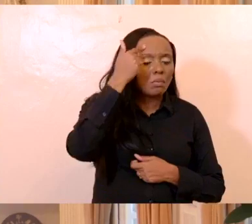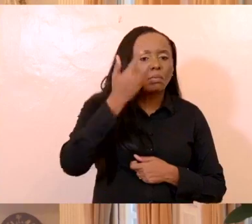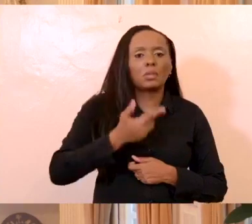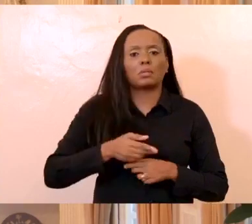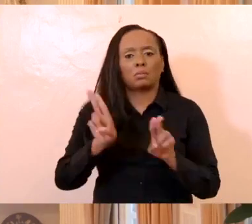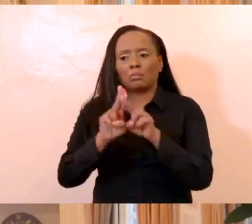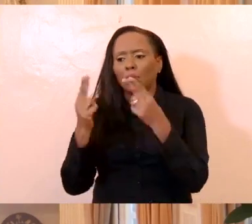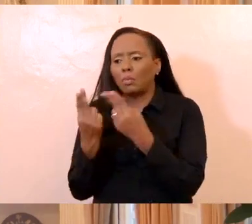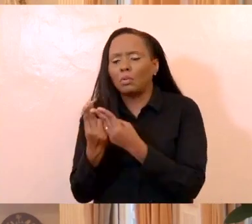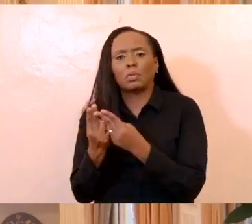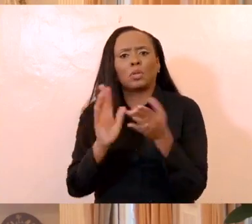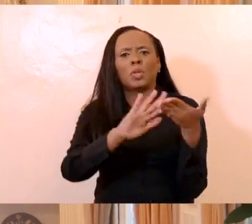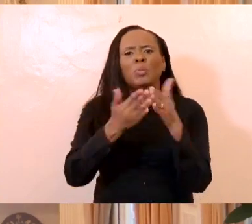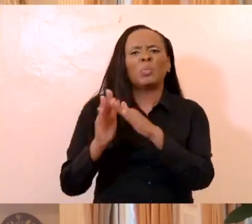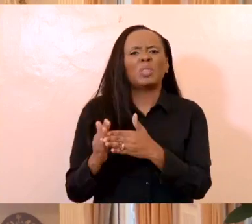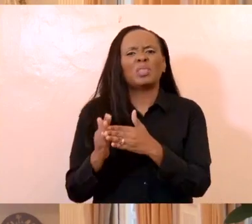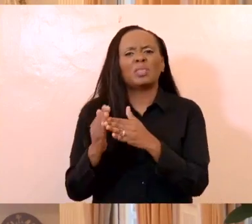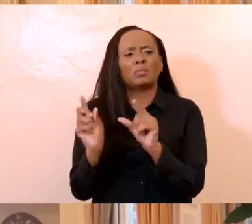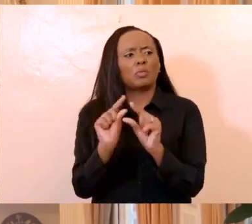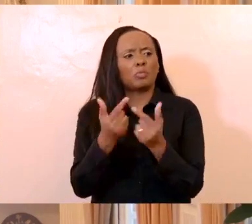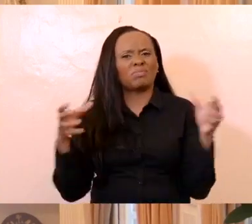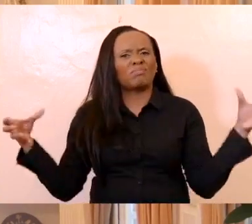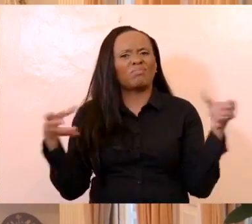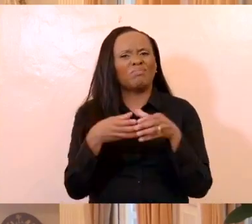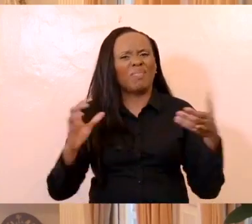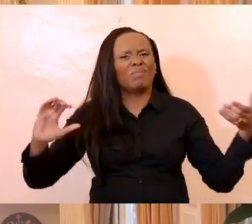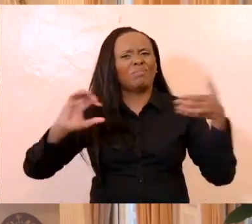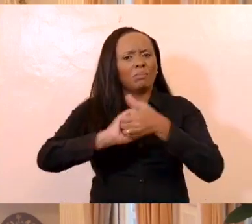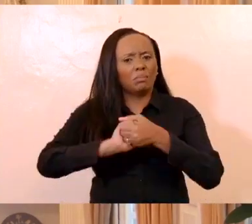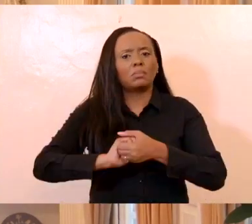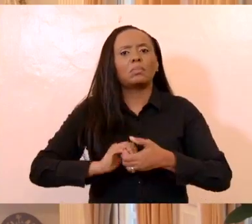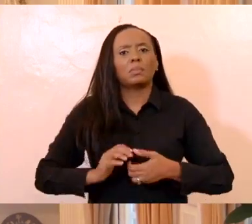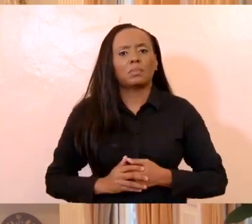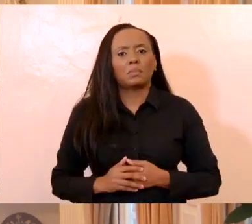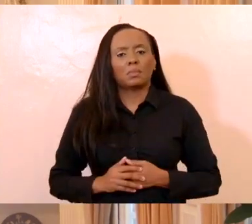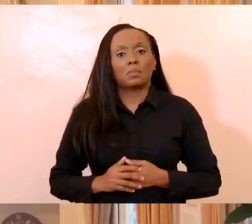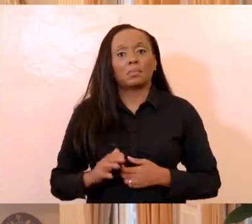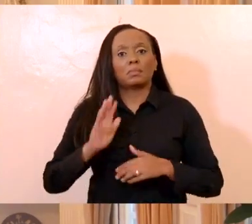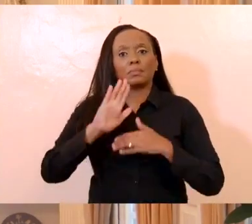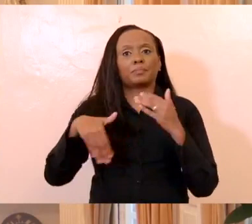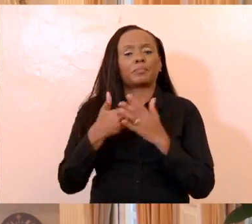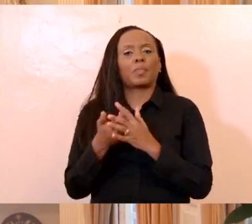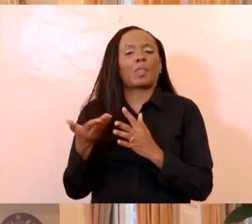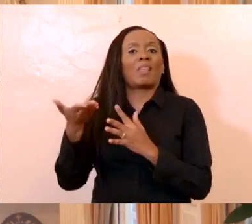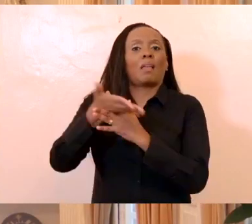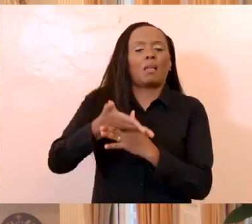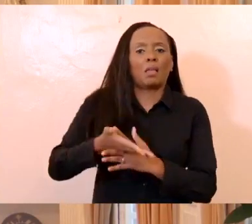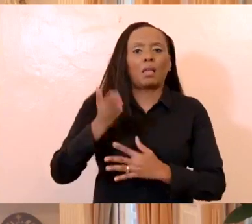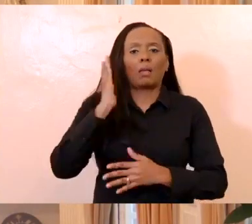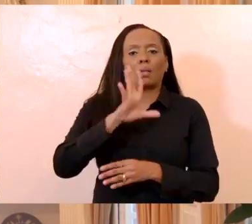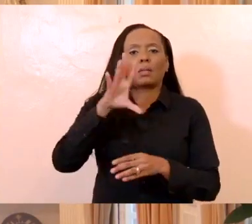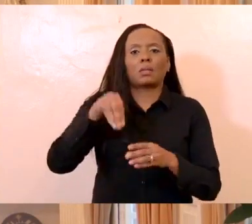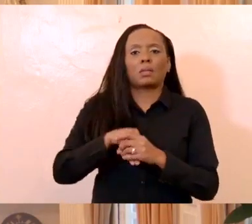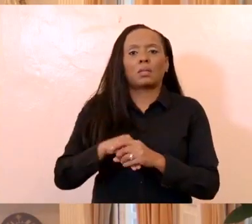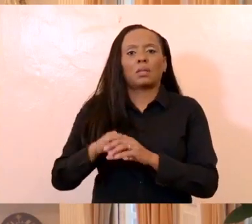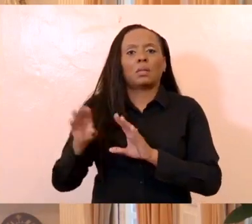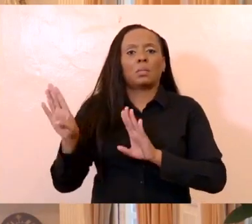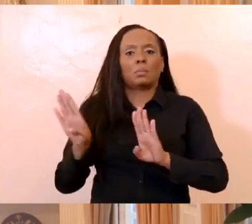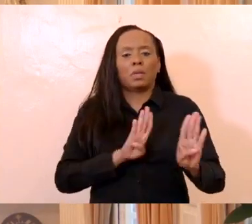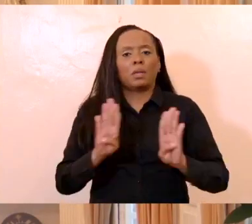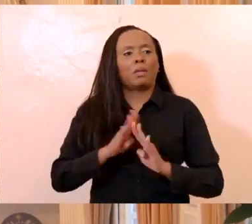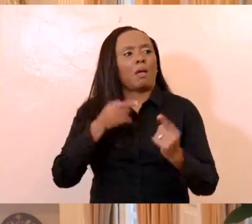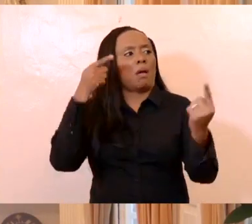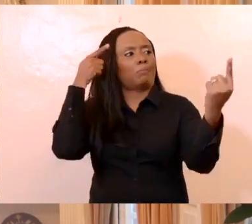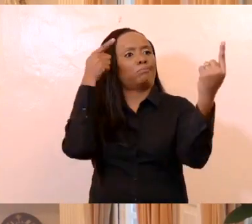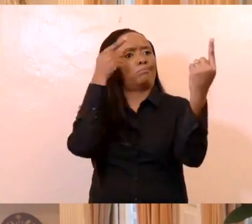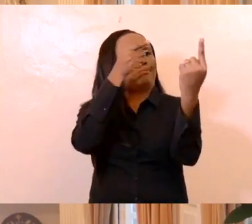community groups. All of the interventions that I've mentioned will include, at a minimum, behavioral objectives